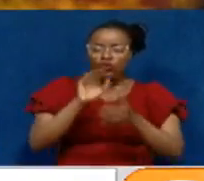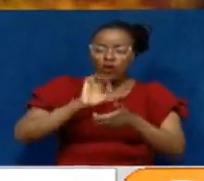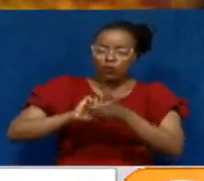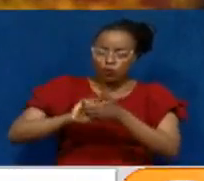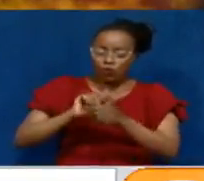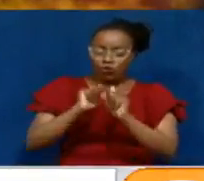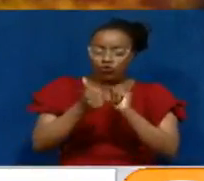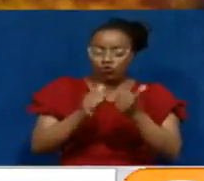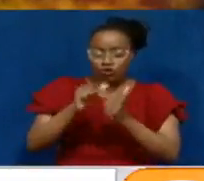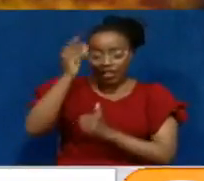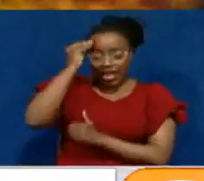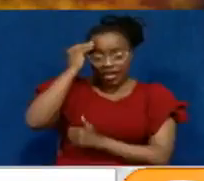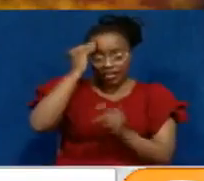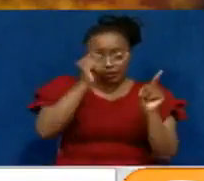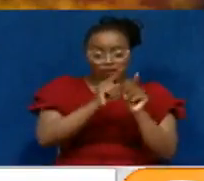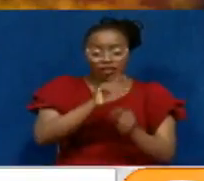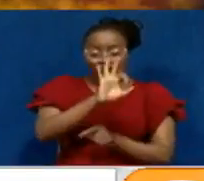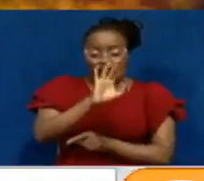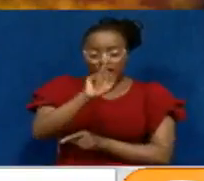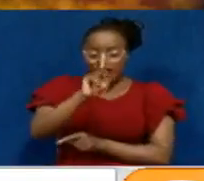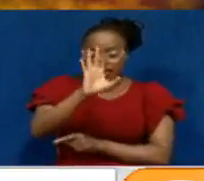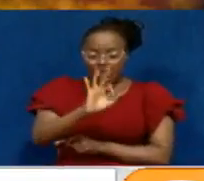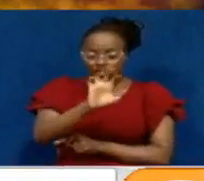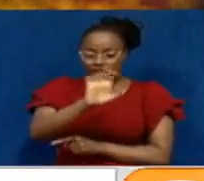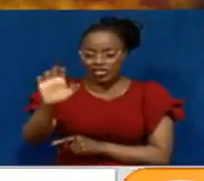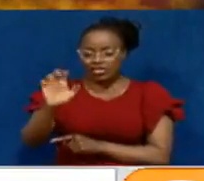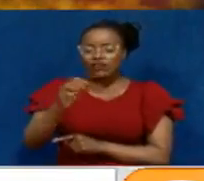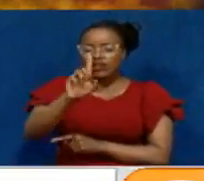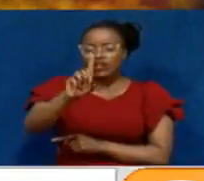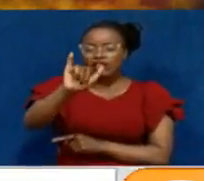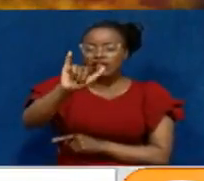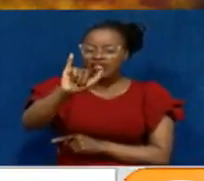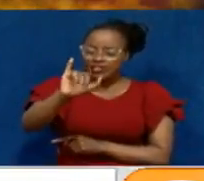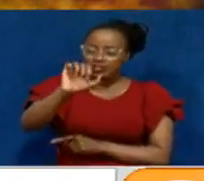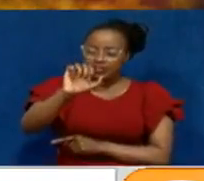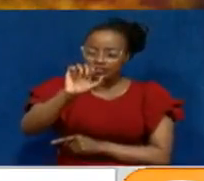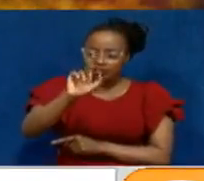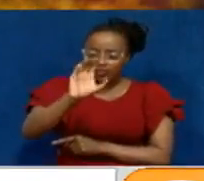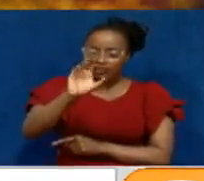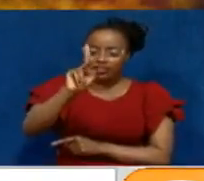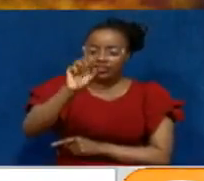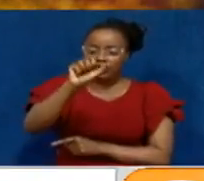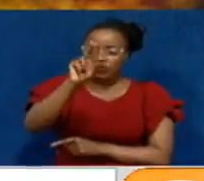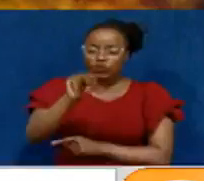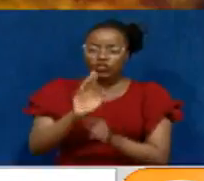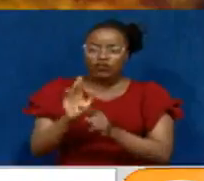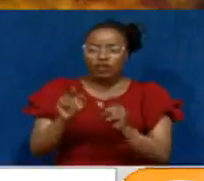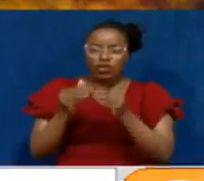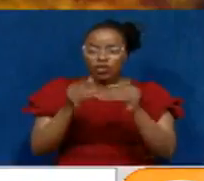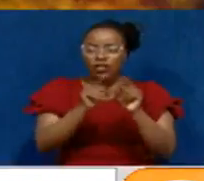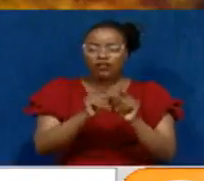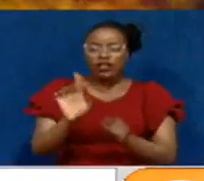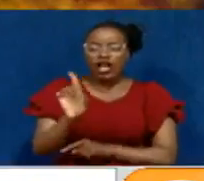Sports Academy. FKF Nairobi East Secretary General Dickson Doyo presided over the opening ceremony on Tuesday